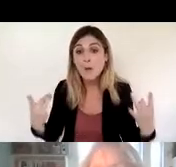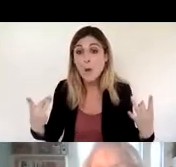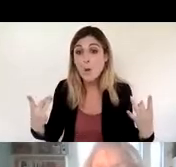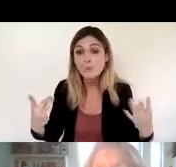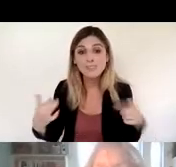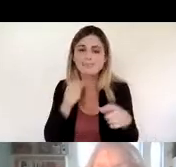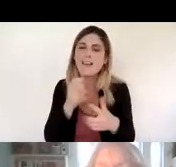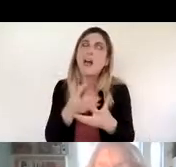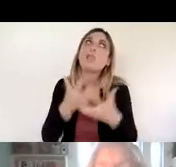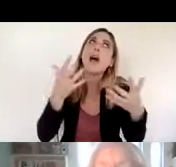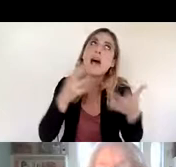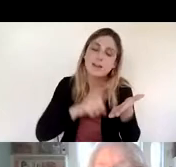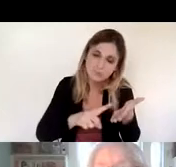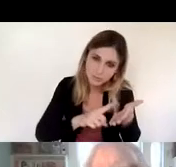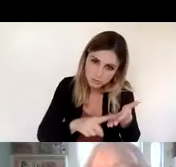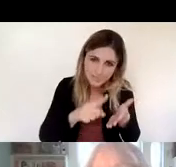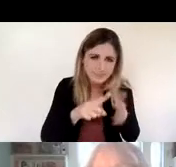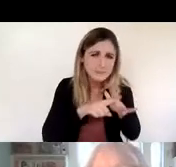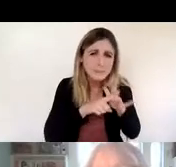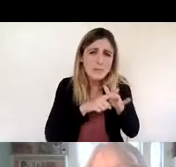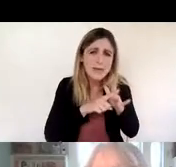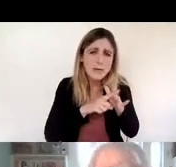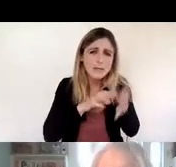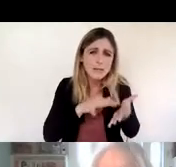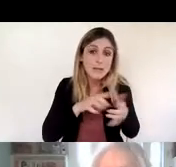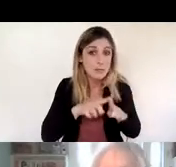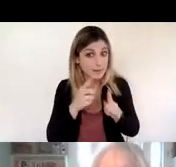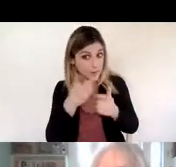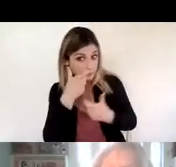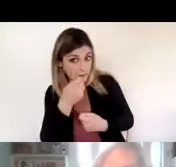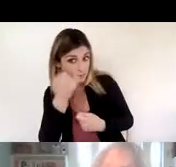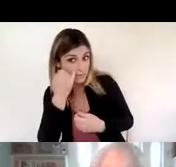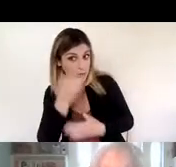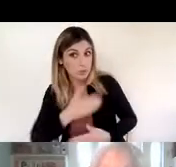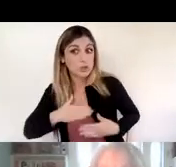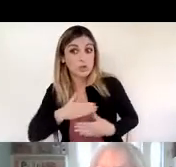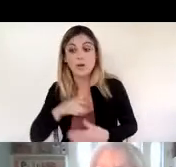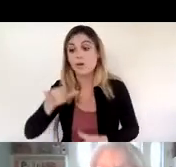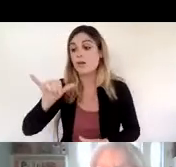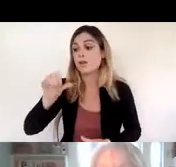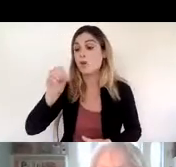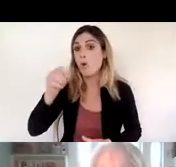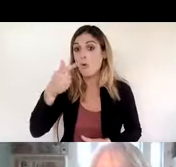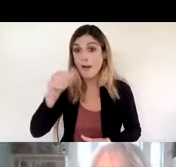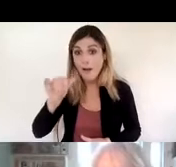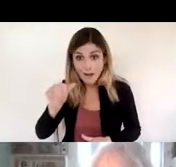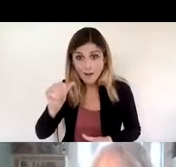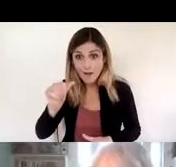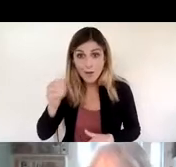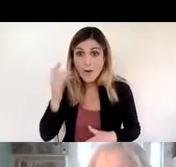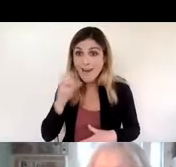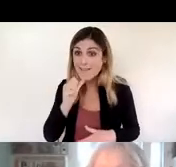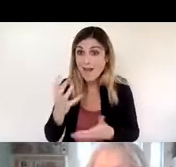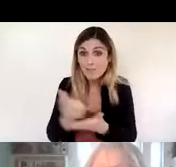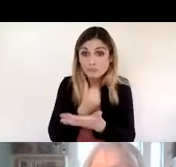is a preliminary study, but it's an interesting study. And if you like to do yoga, yoga is good for you. If you enjoy doing it, then it would be